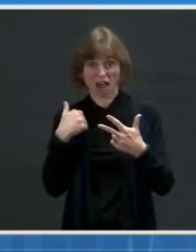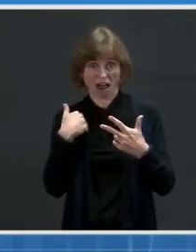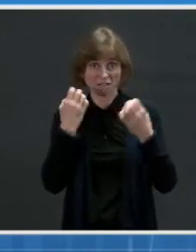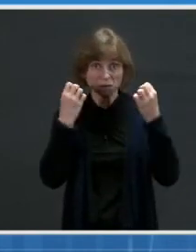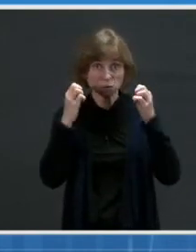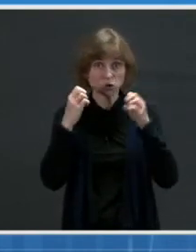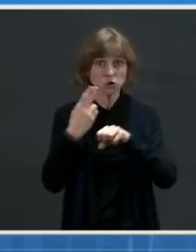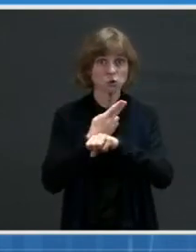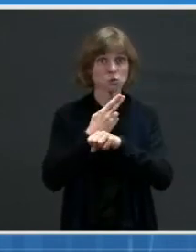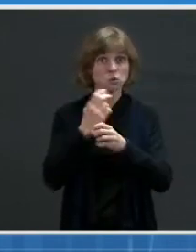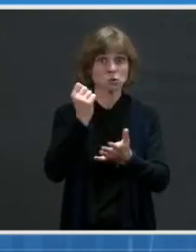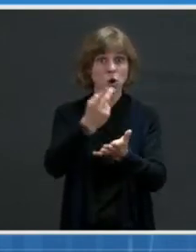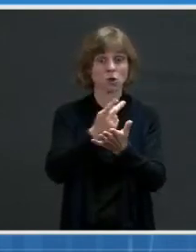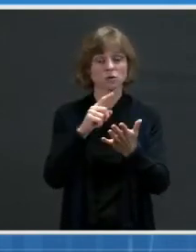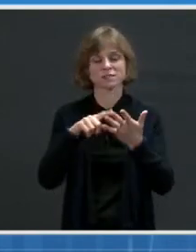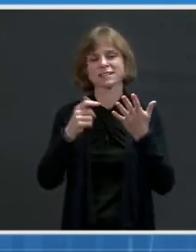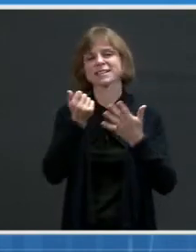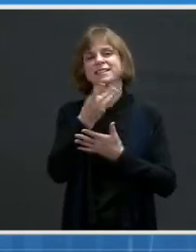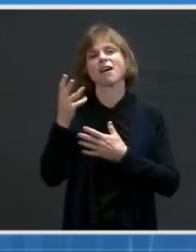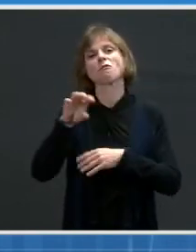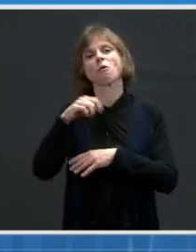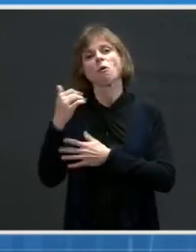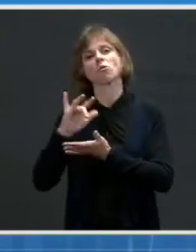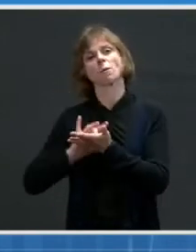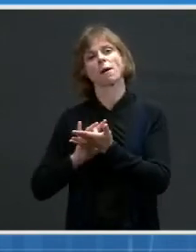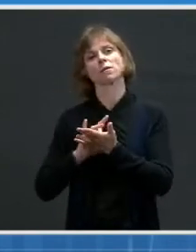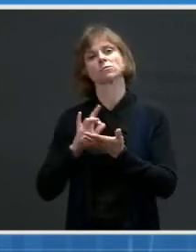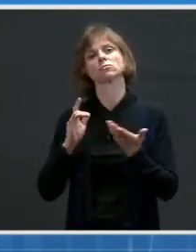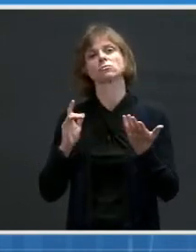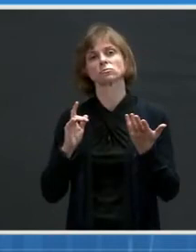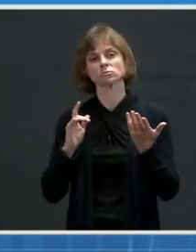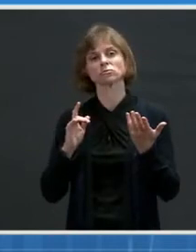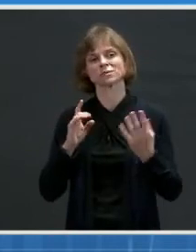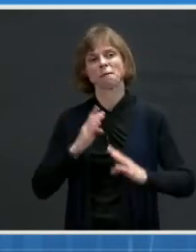of immunomodulators, including those that